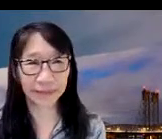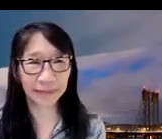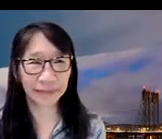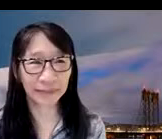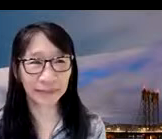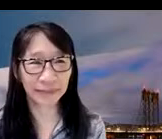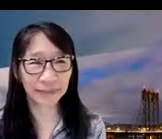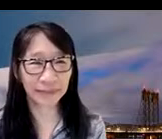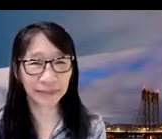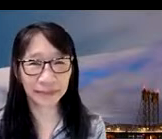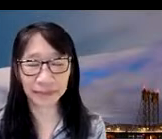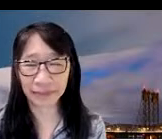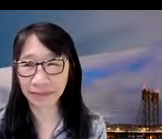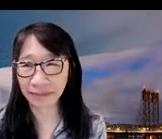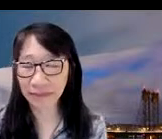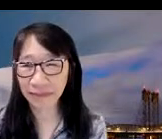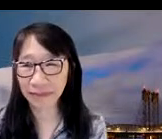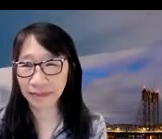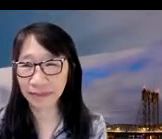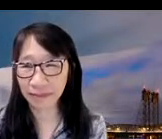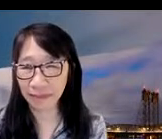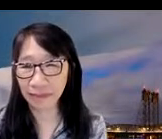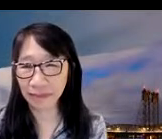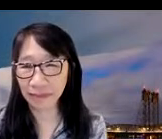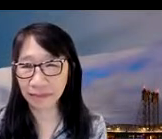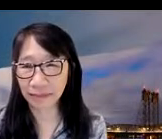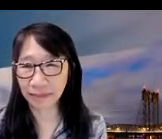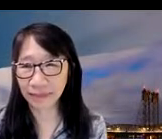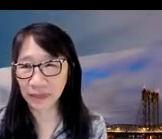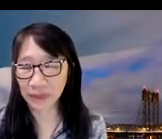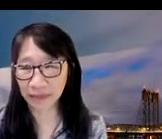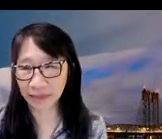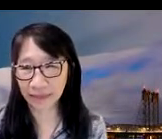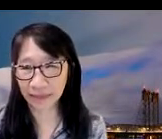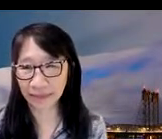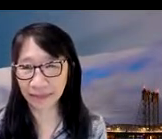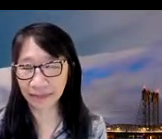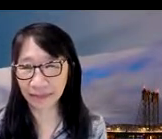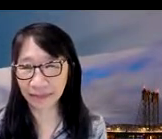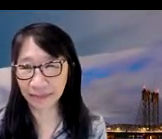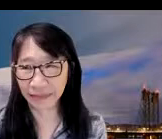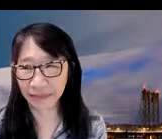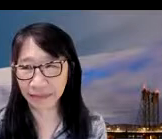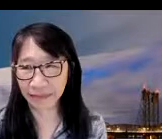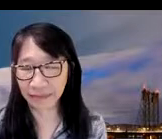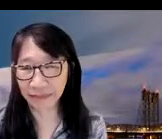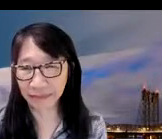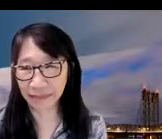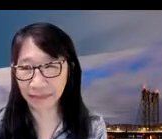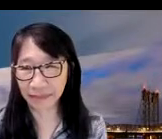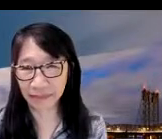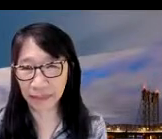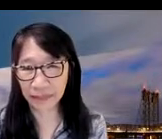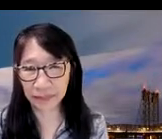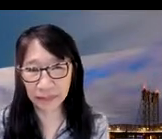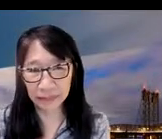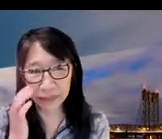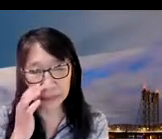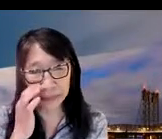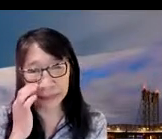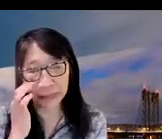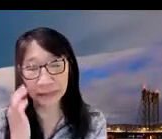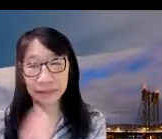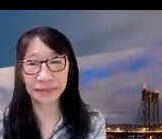if there's an elevator, and I don't know how you do this in a cost-effective manner, but to really have